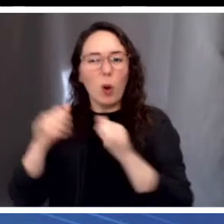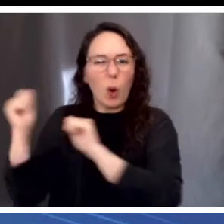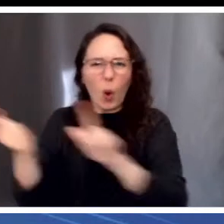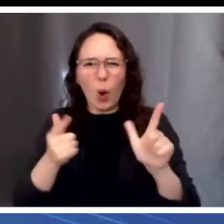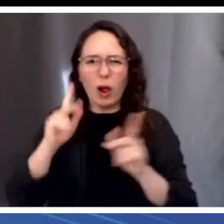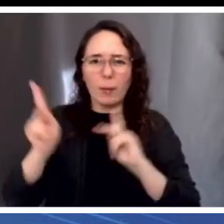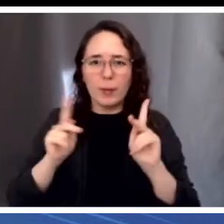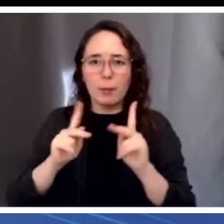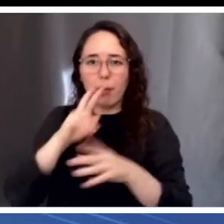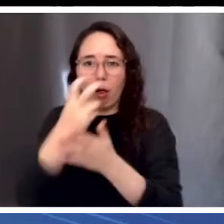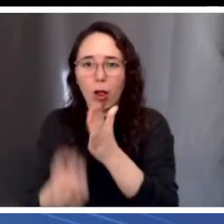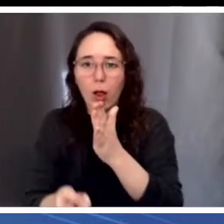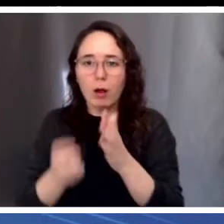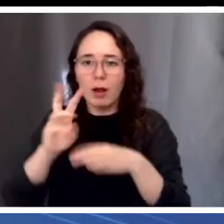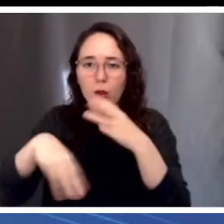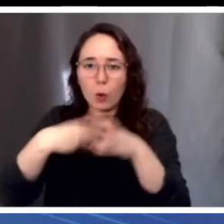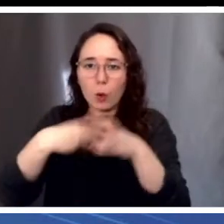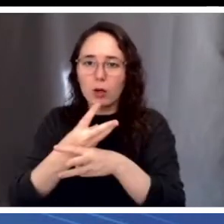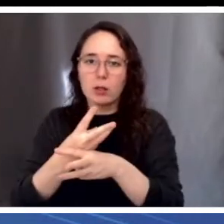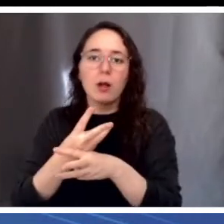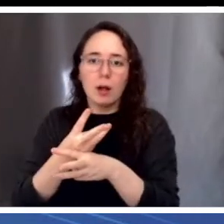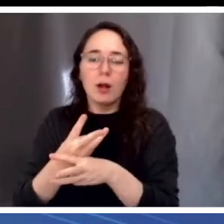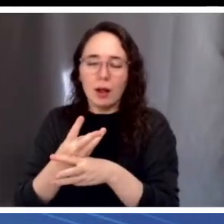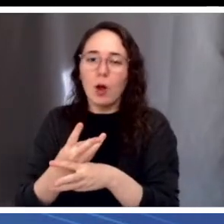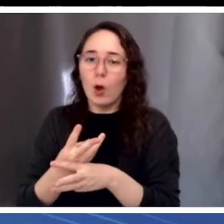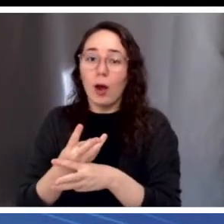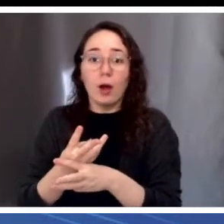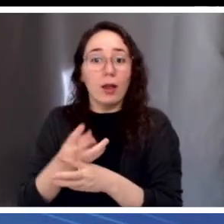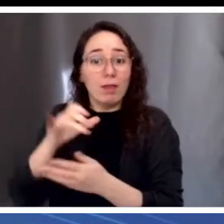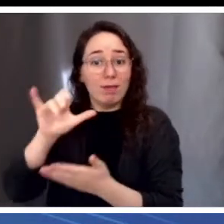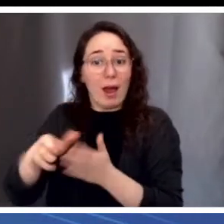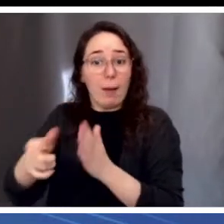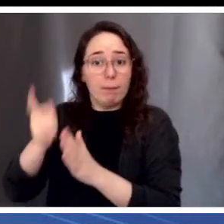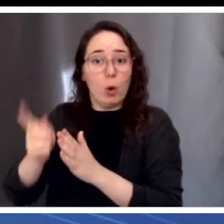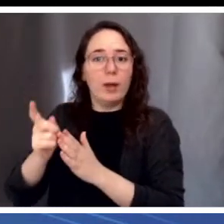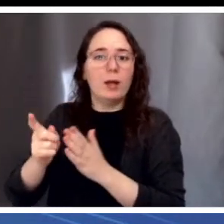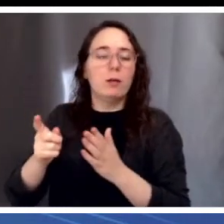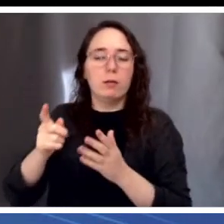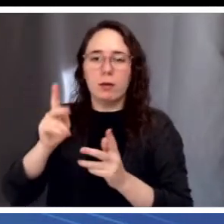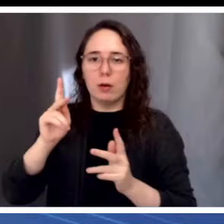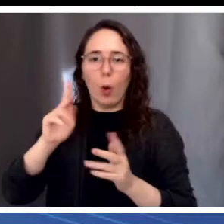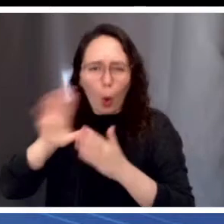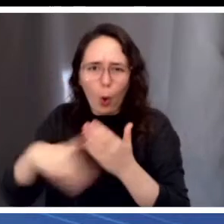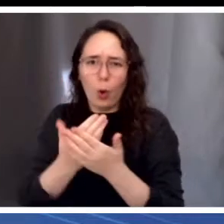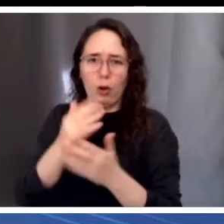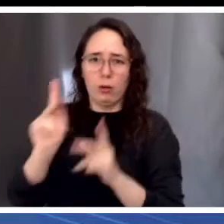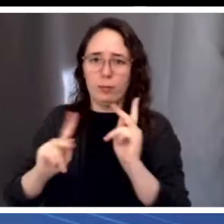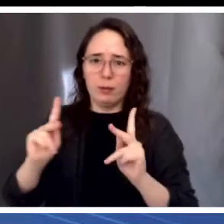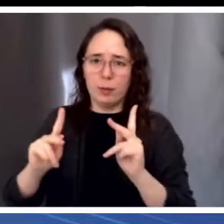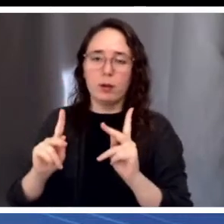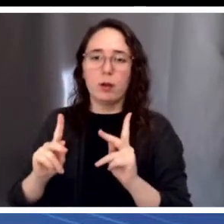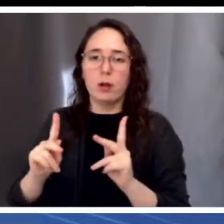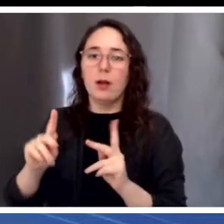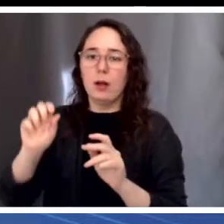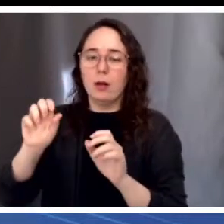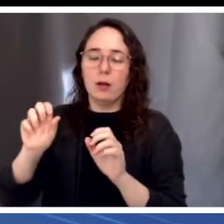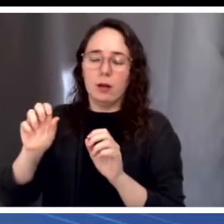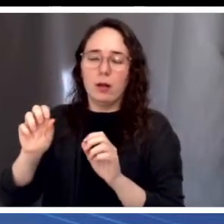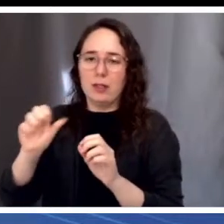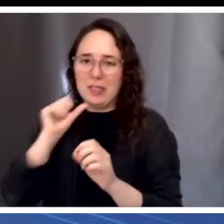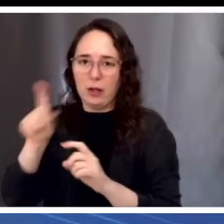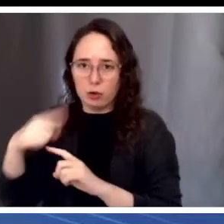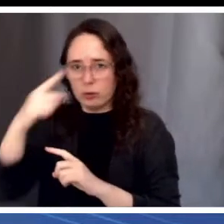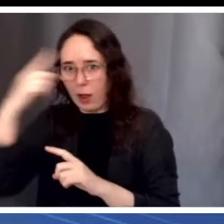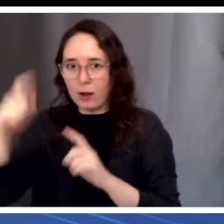people, including those with disabilities, and all others in this world as we are as a world, were now considered. And